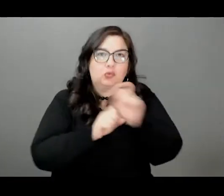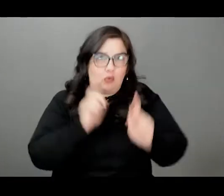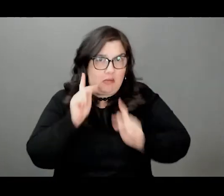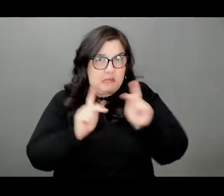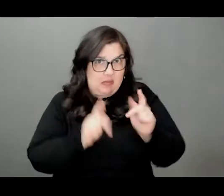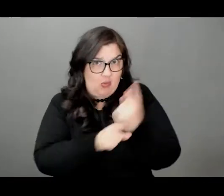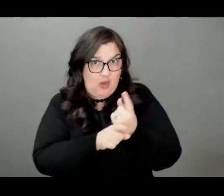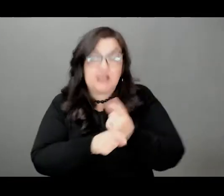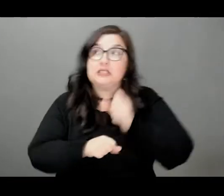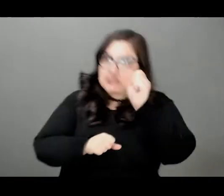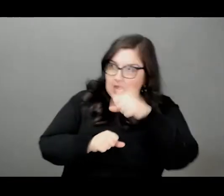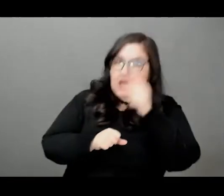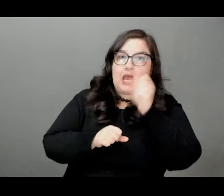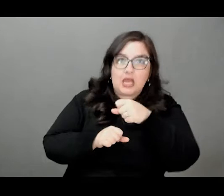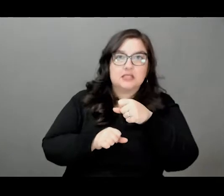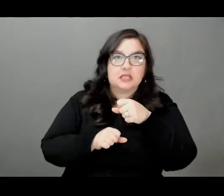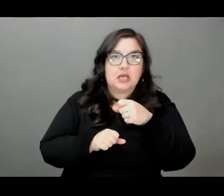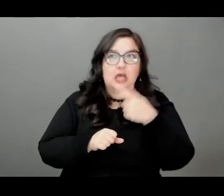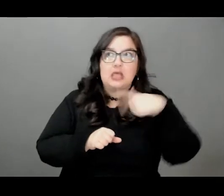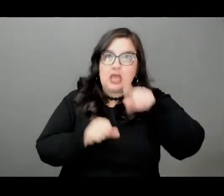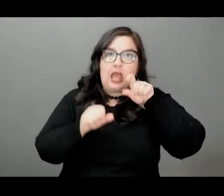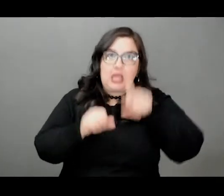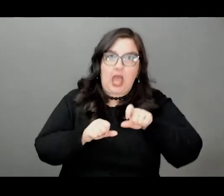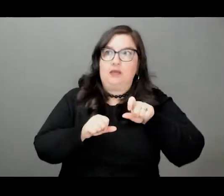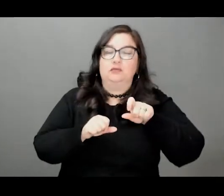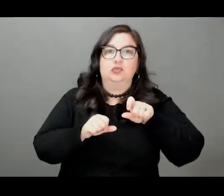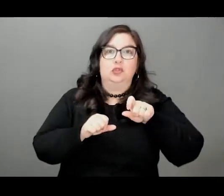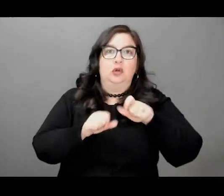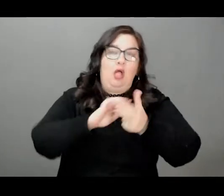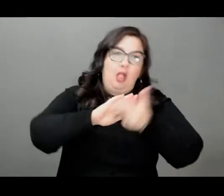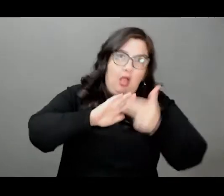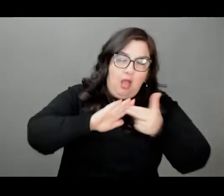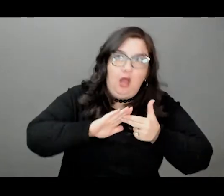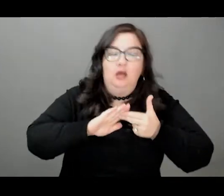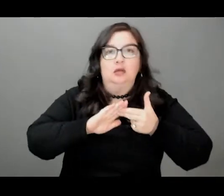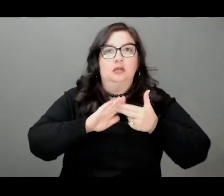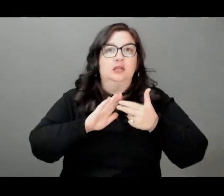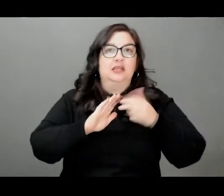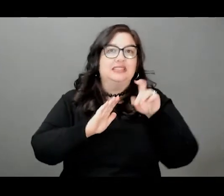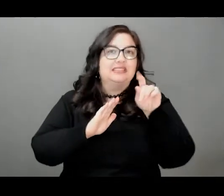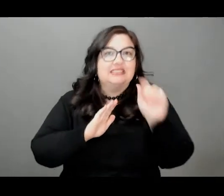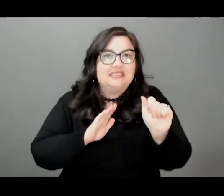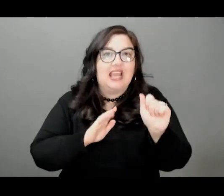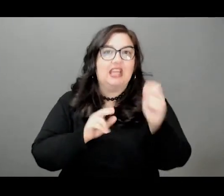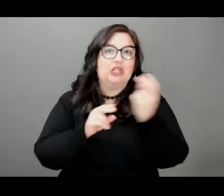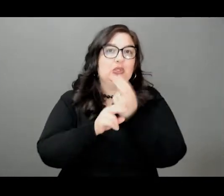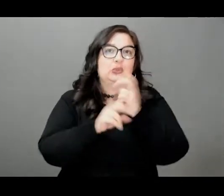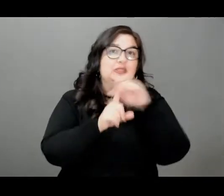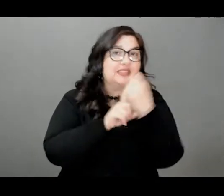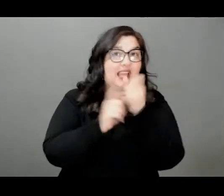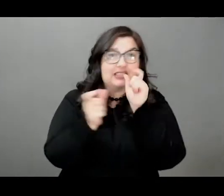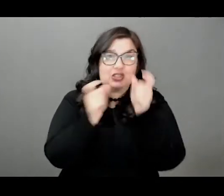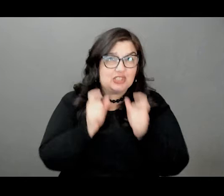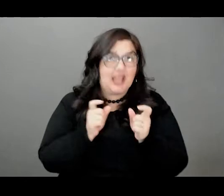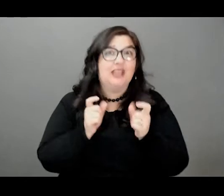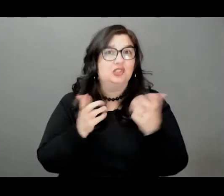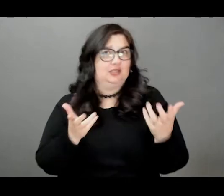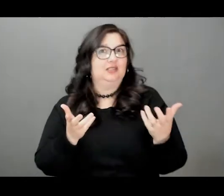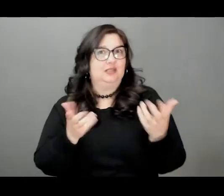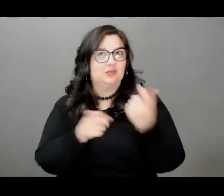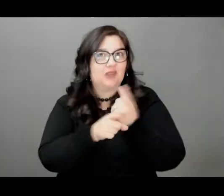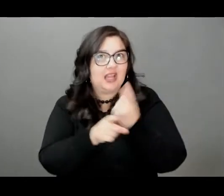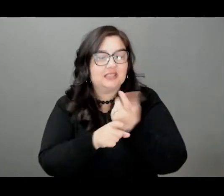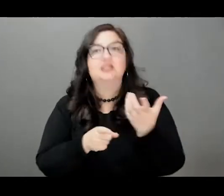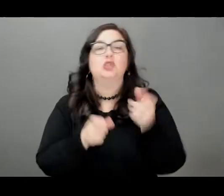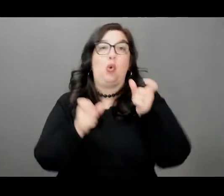you say Yeah, workforce, like yeah, actual real people who are going to yeah, label the actual data. real people, right? And they have to continuously train, right? The business is evolving Right. so much.